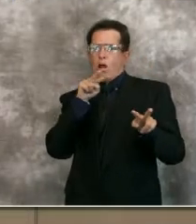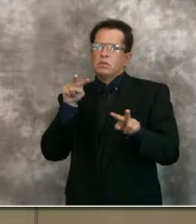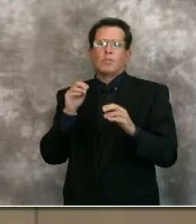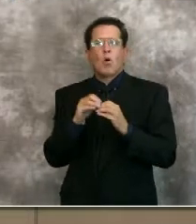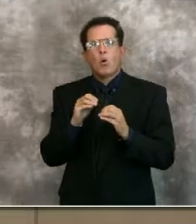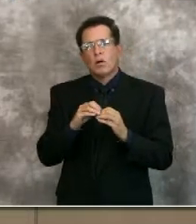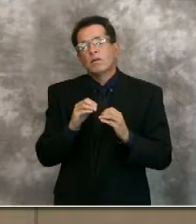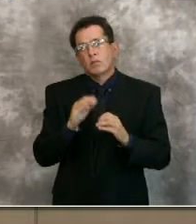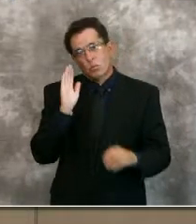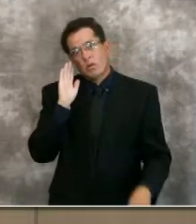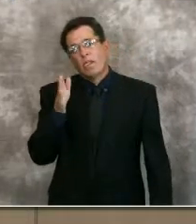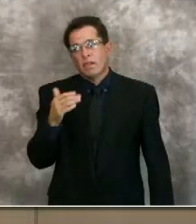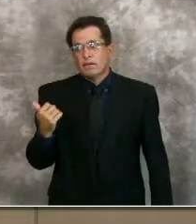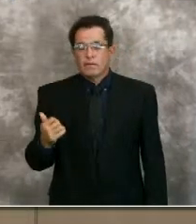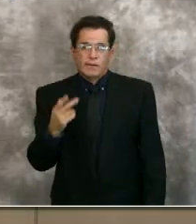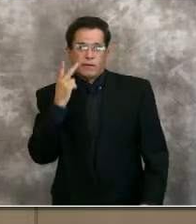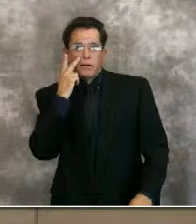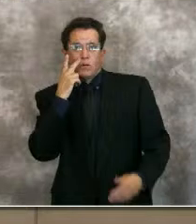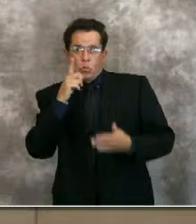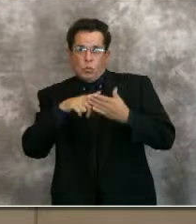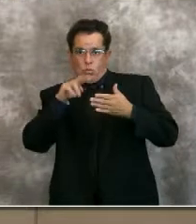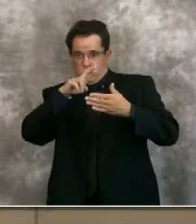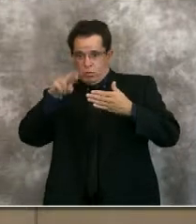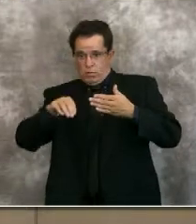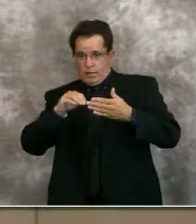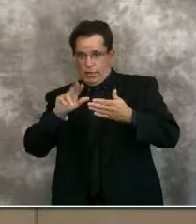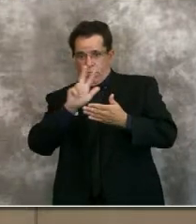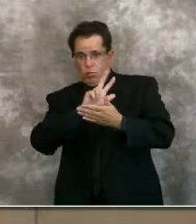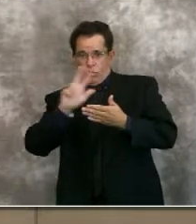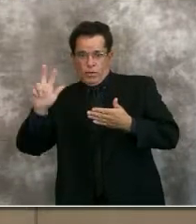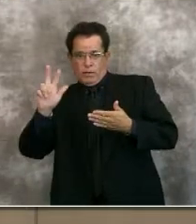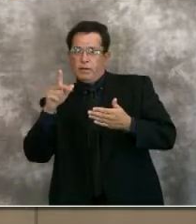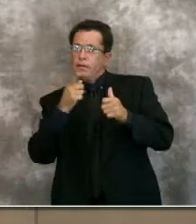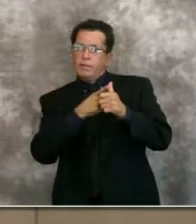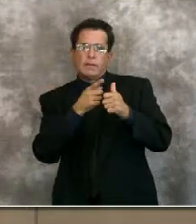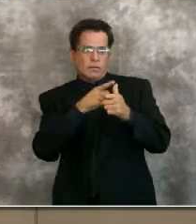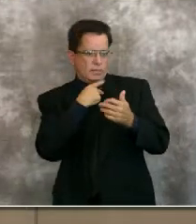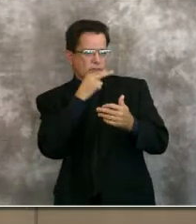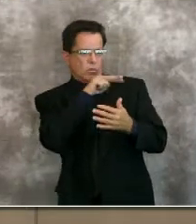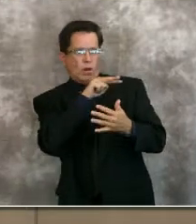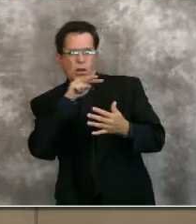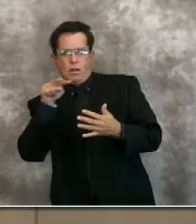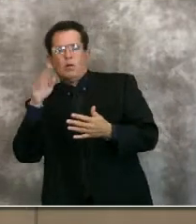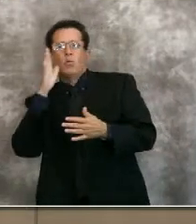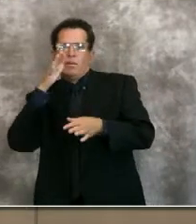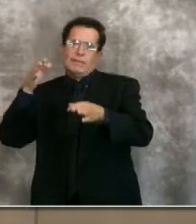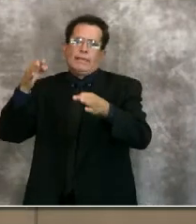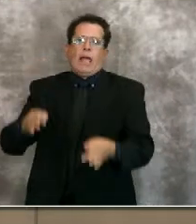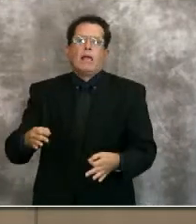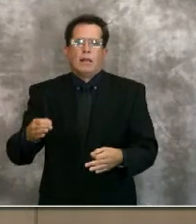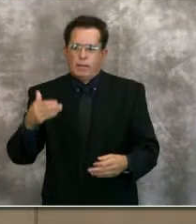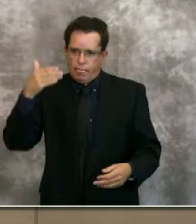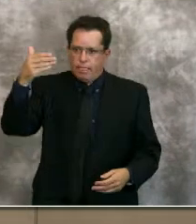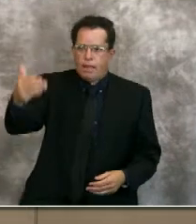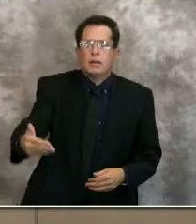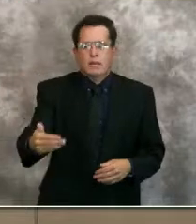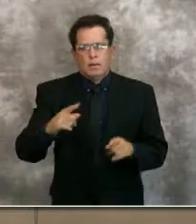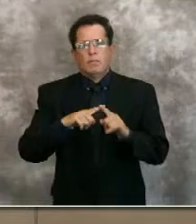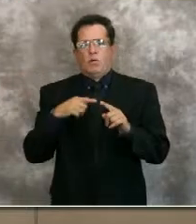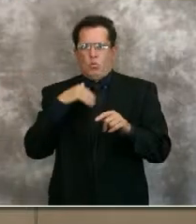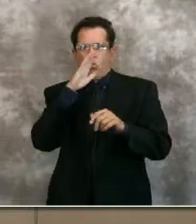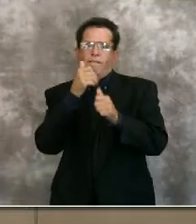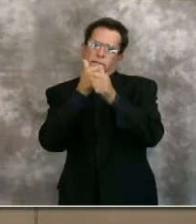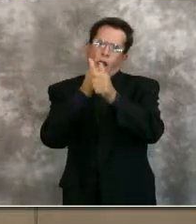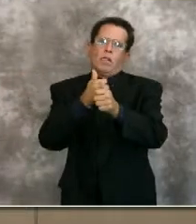what the result is in 3 weeks will determine what our next set of actions will be, but those guidance will come from the